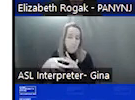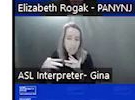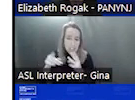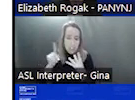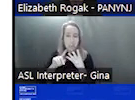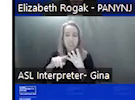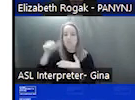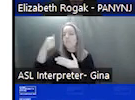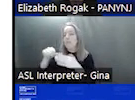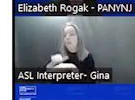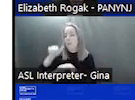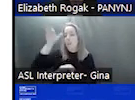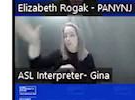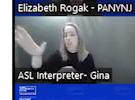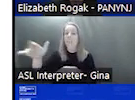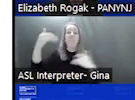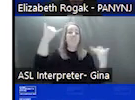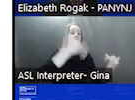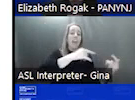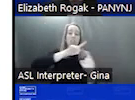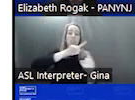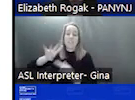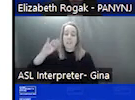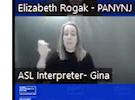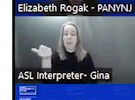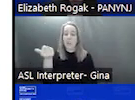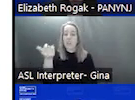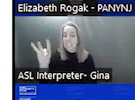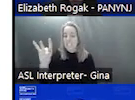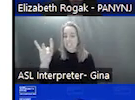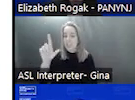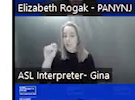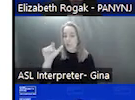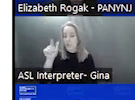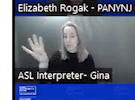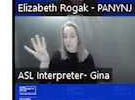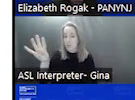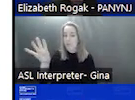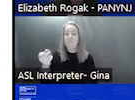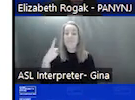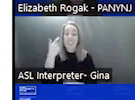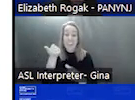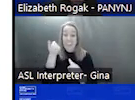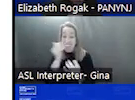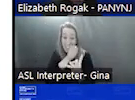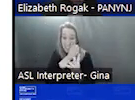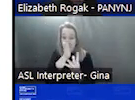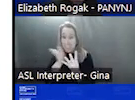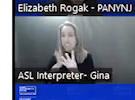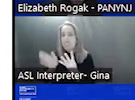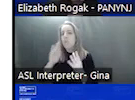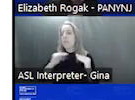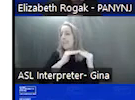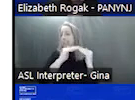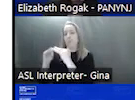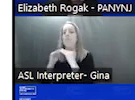March 18th, 2024. Any method that you choose to use during this comment period will be treated equally. I will